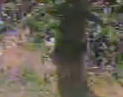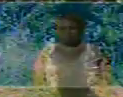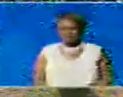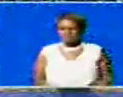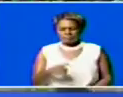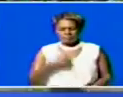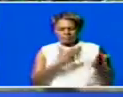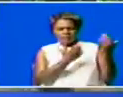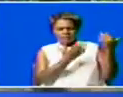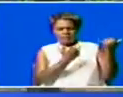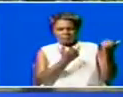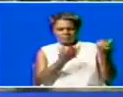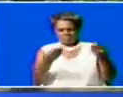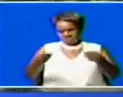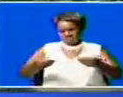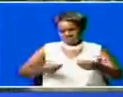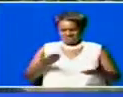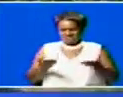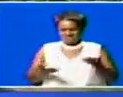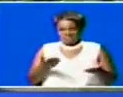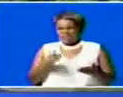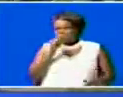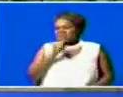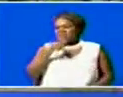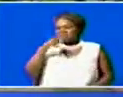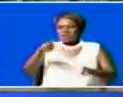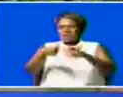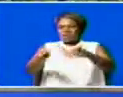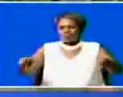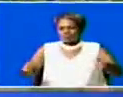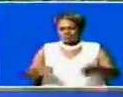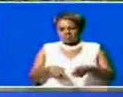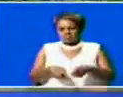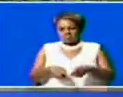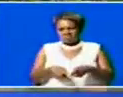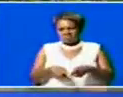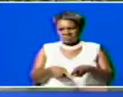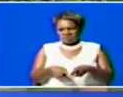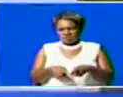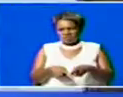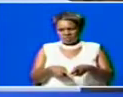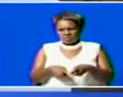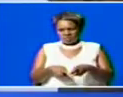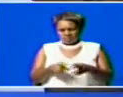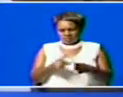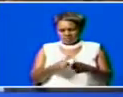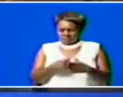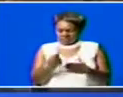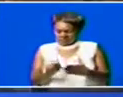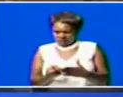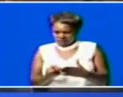I was expecting I would be given some private room. Well, I could do every other thing, but then now in terms